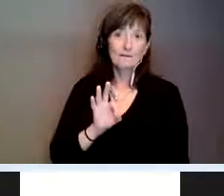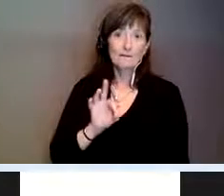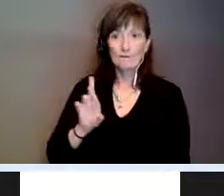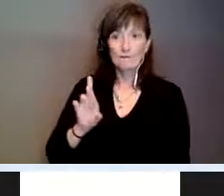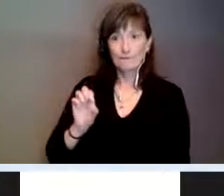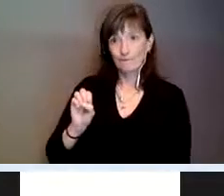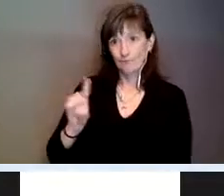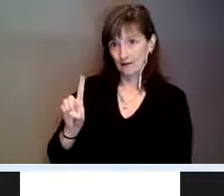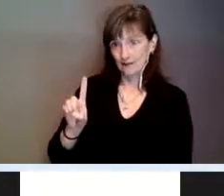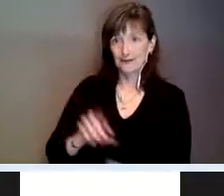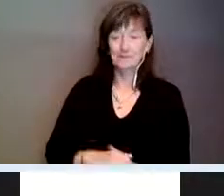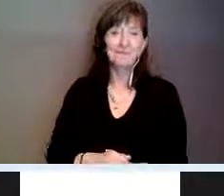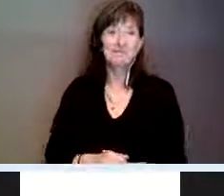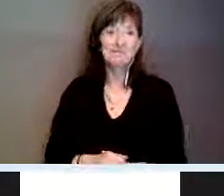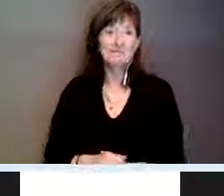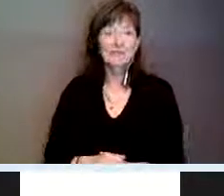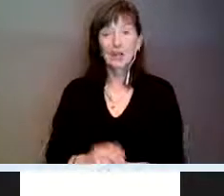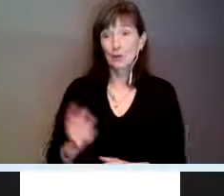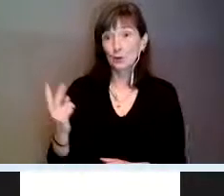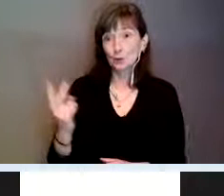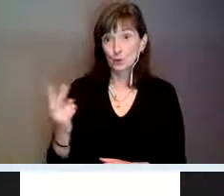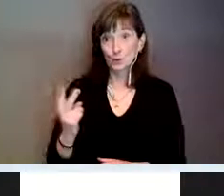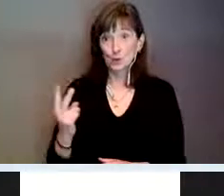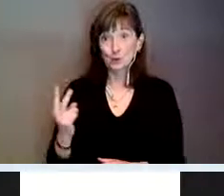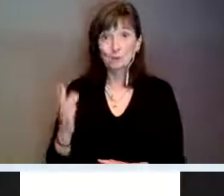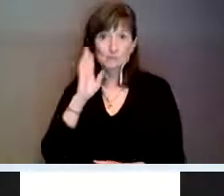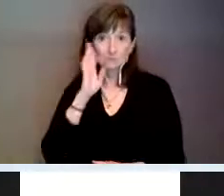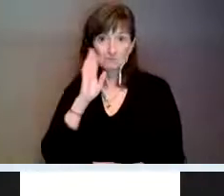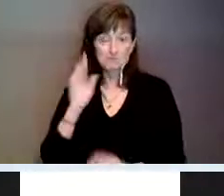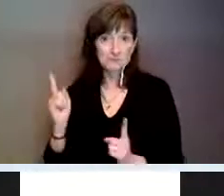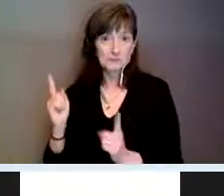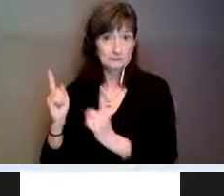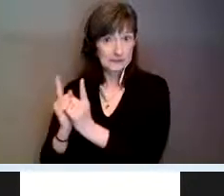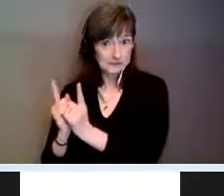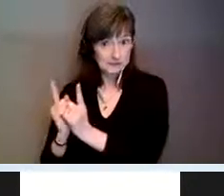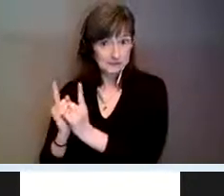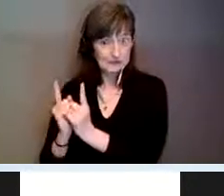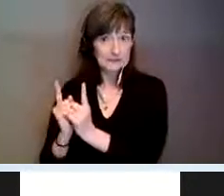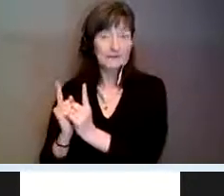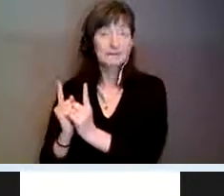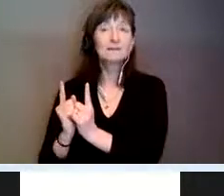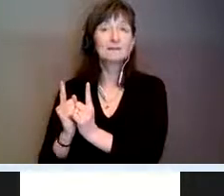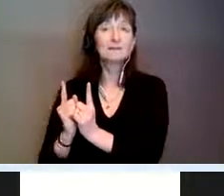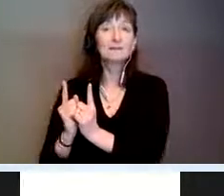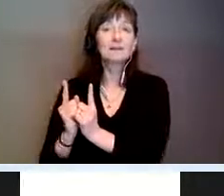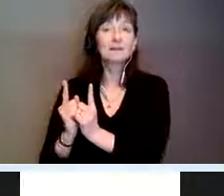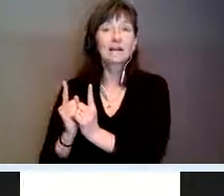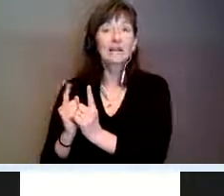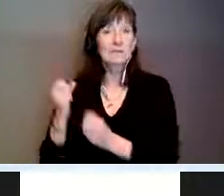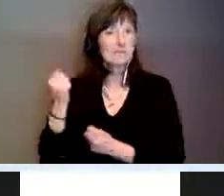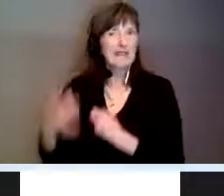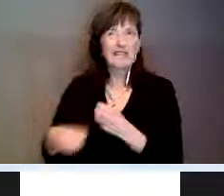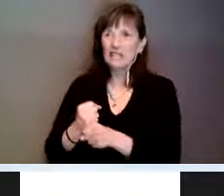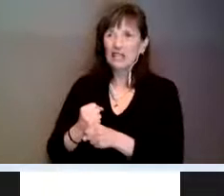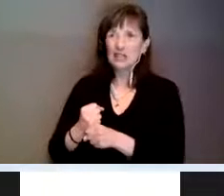get together and they're going to meet and get back together after many years apart.